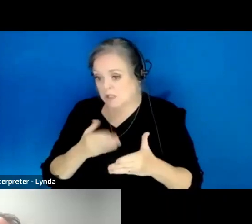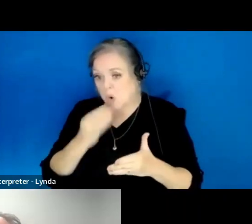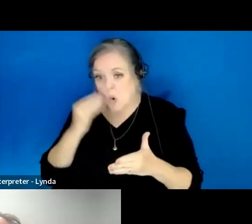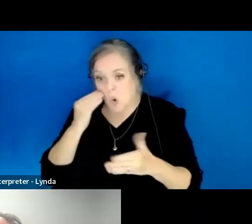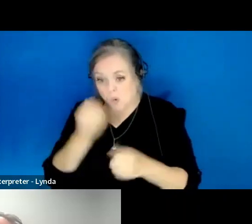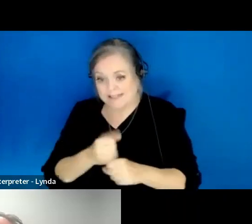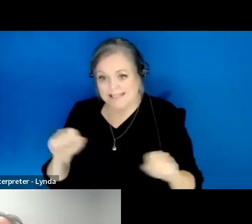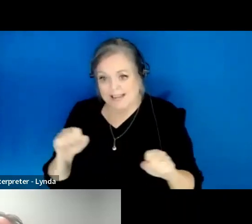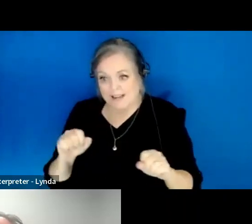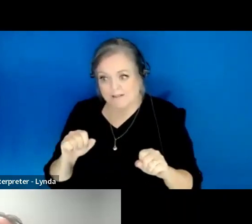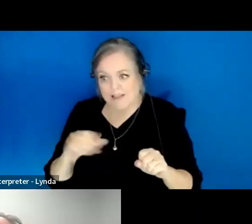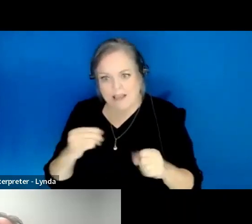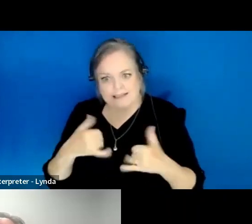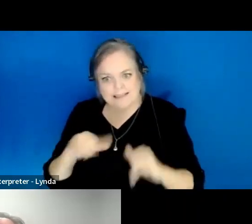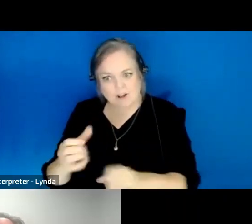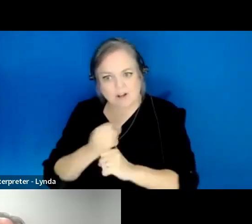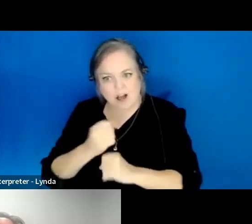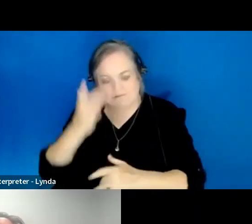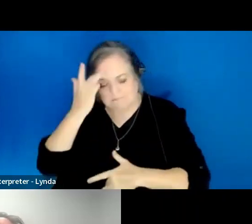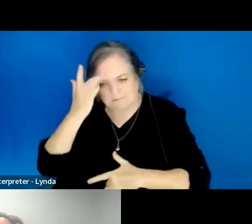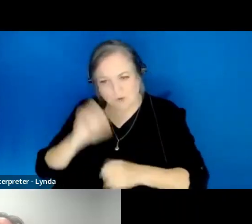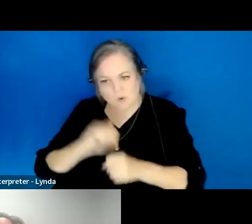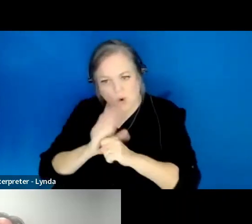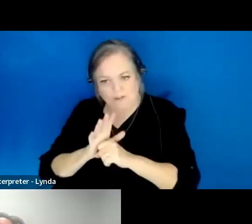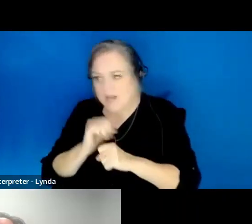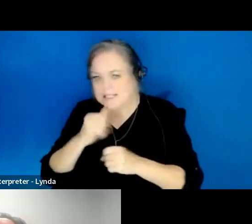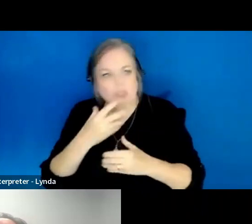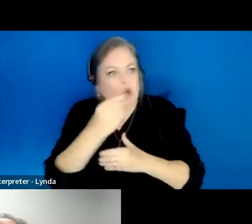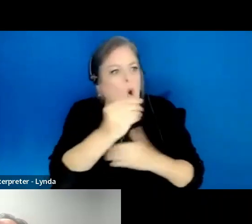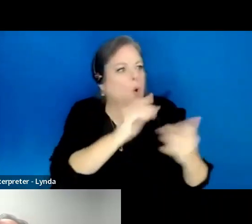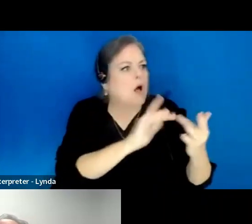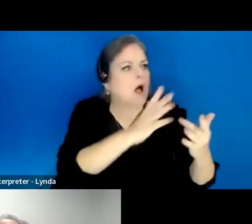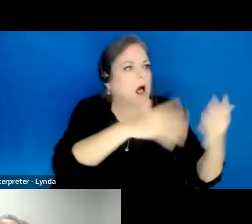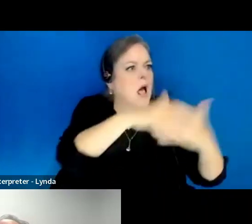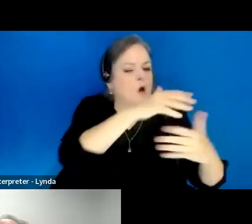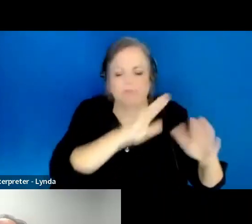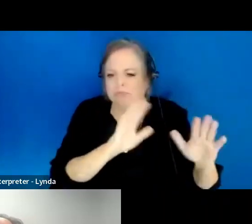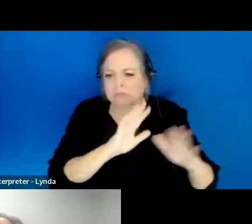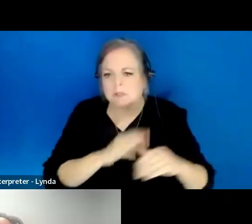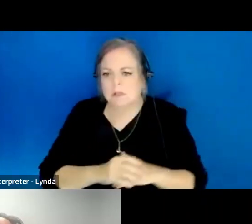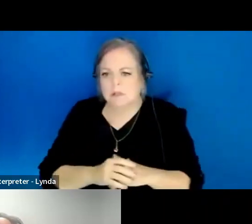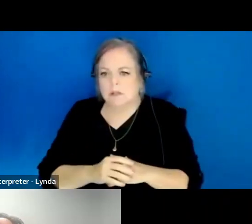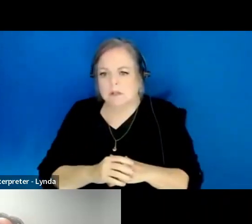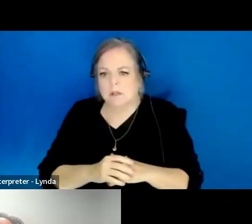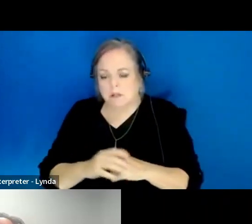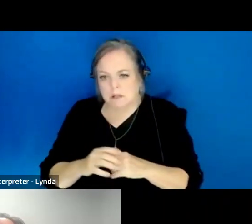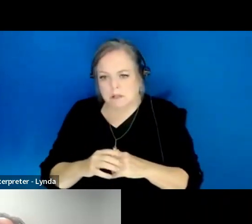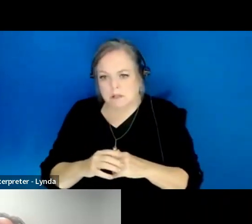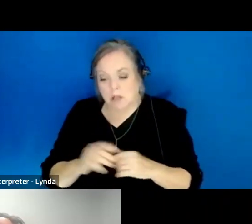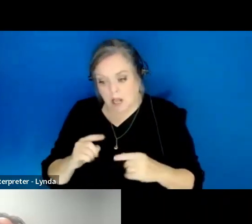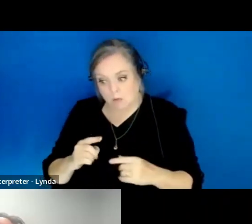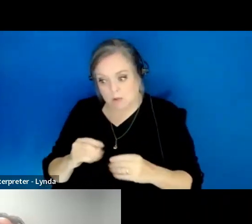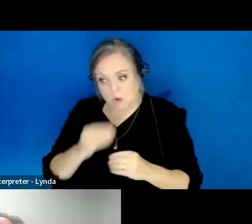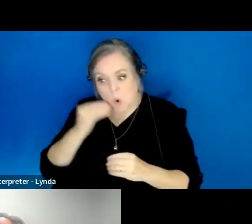safe and I still got COVID. I didn't go anywhere. Once that came down, I was home safe and